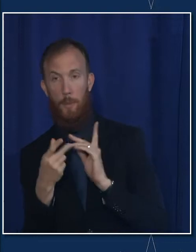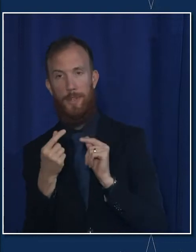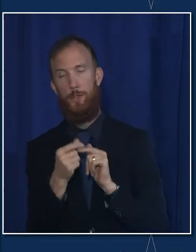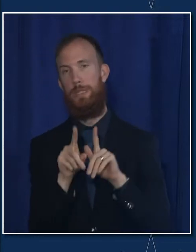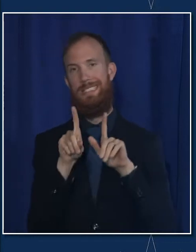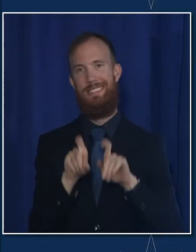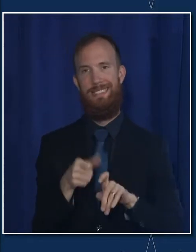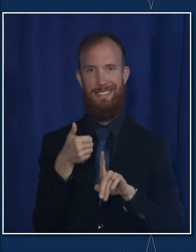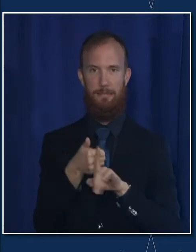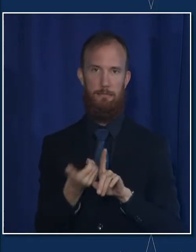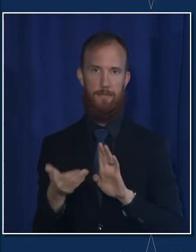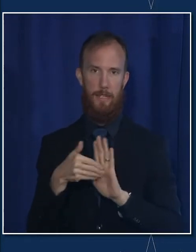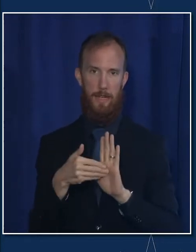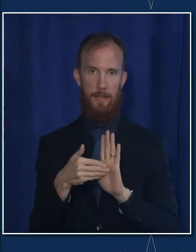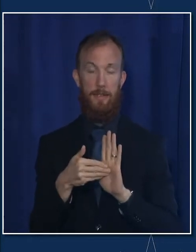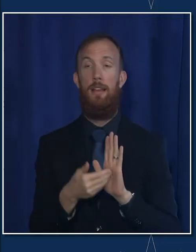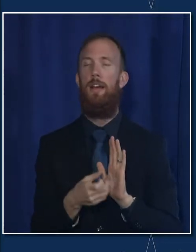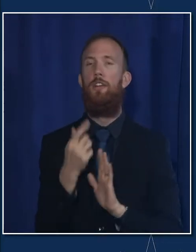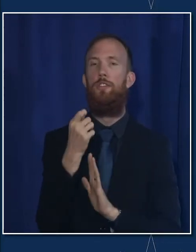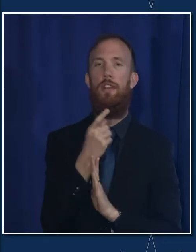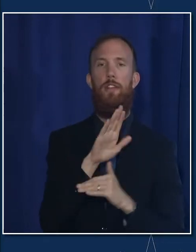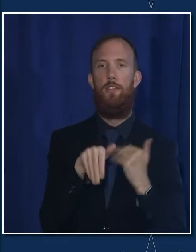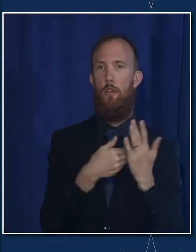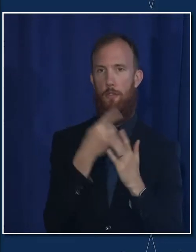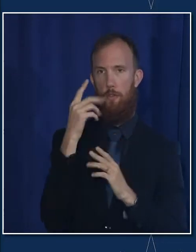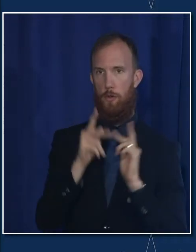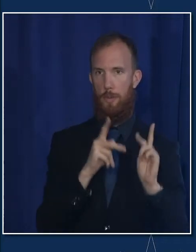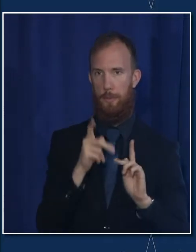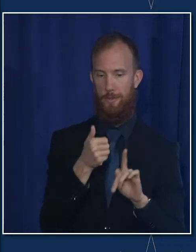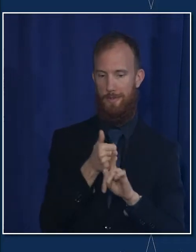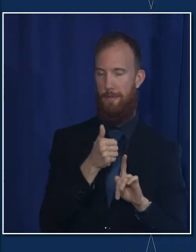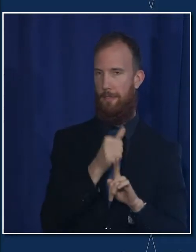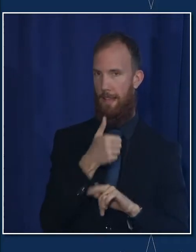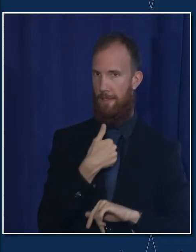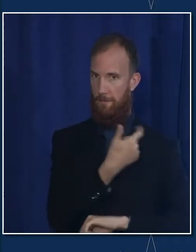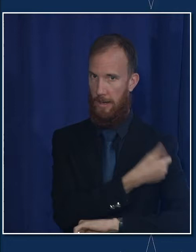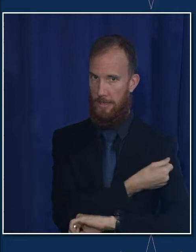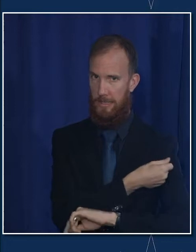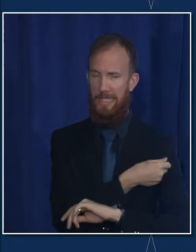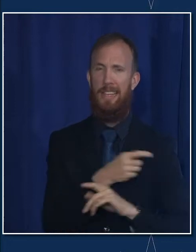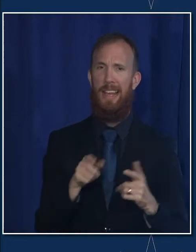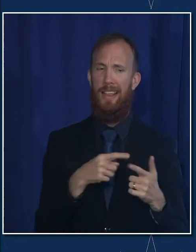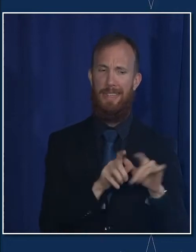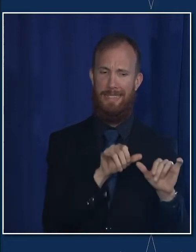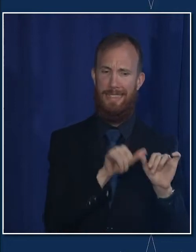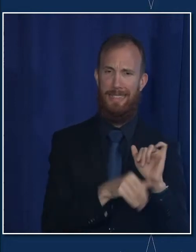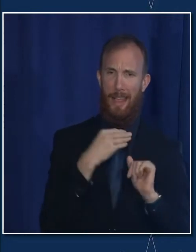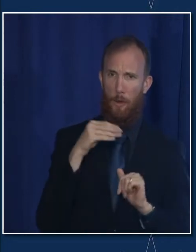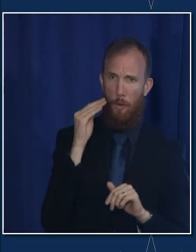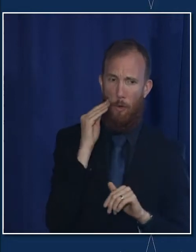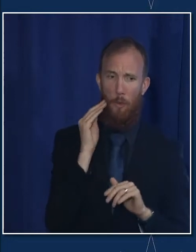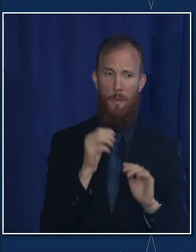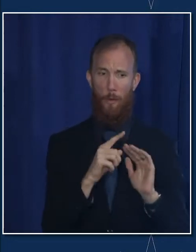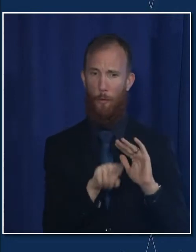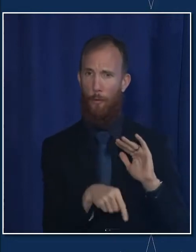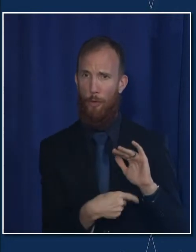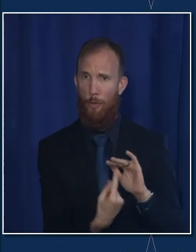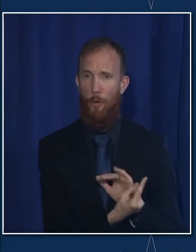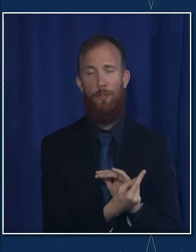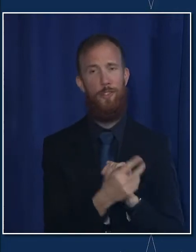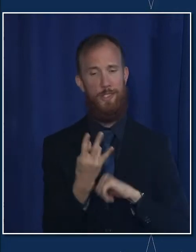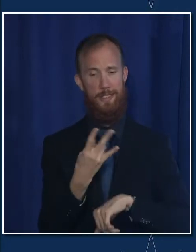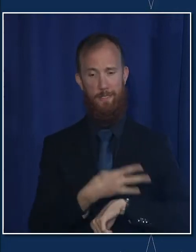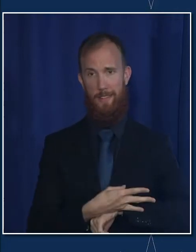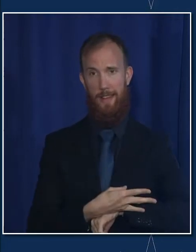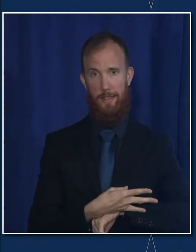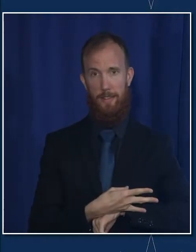who are unvaccinated, that you stay home and self-quarantine for a full 7 days after travel. That applies even if you test